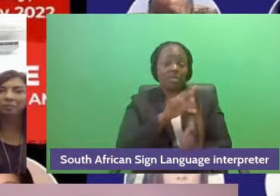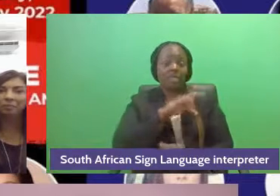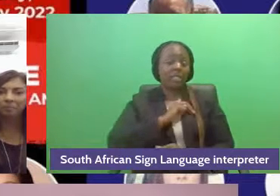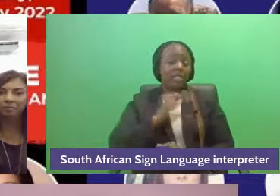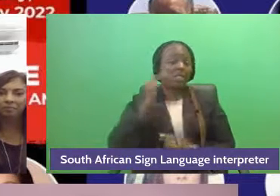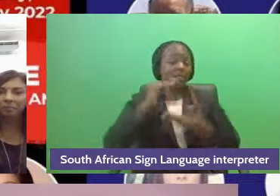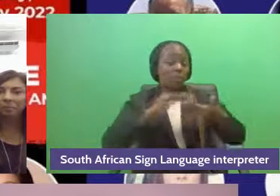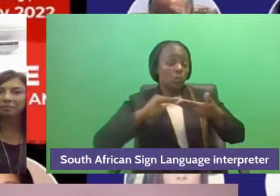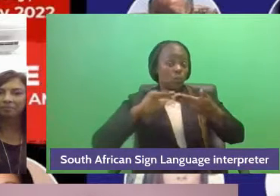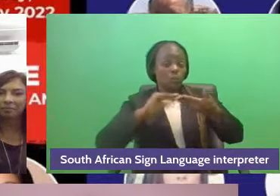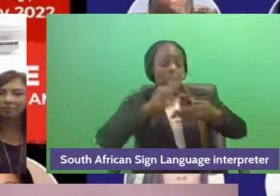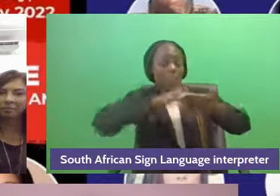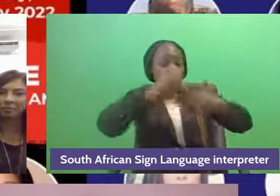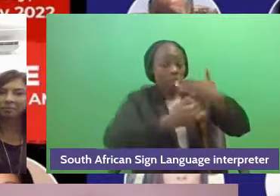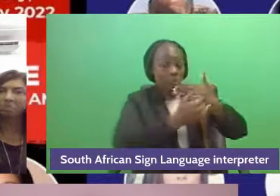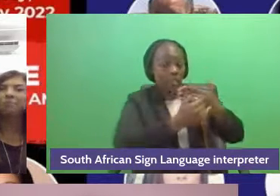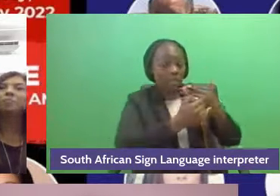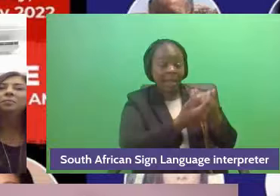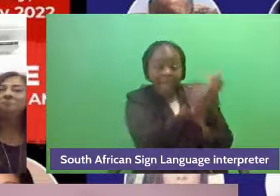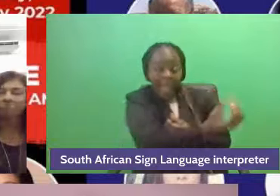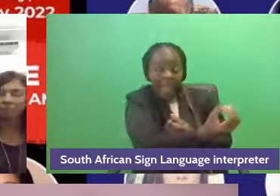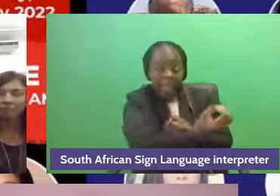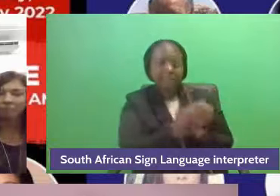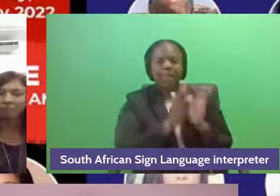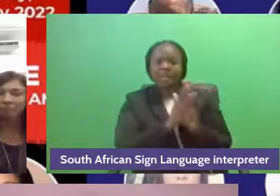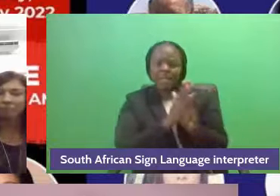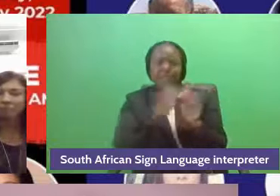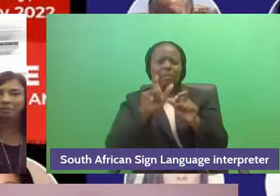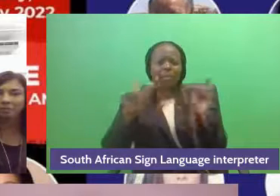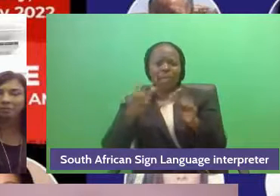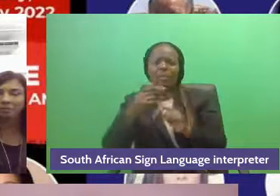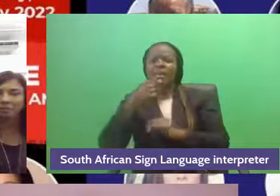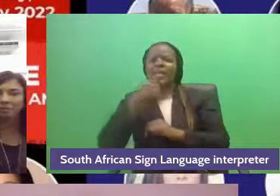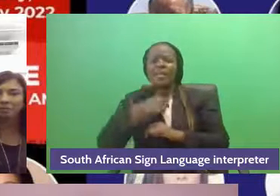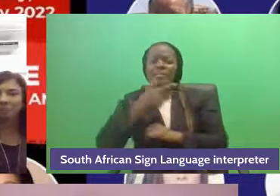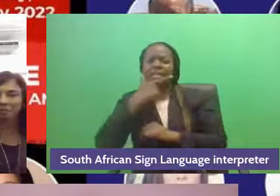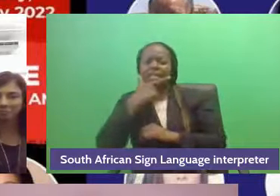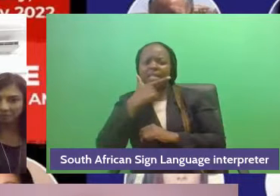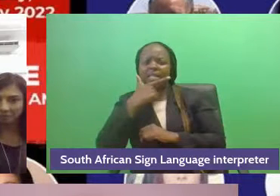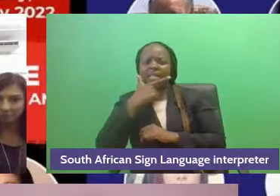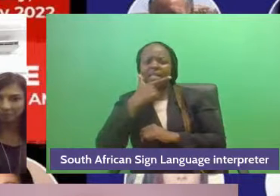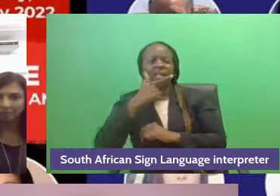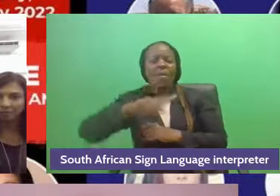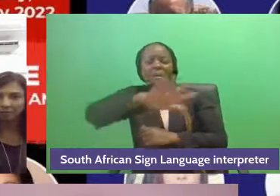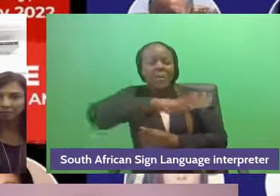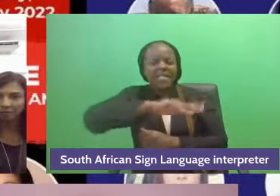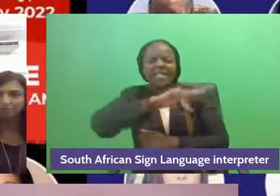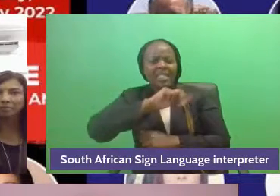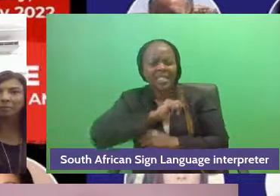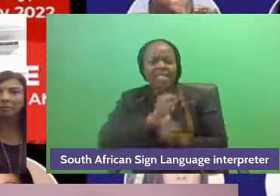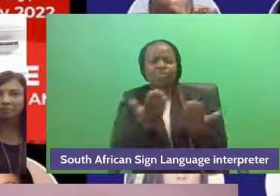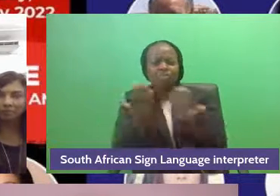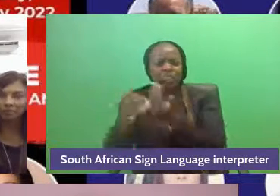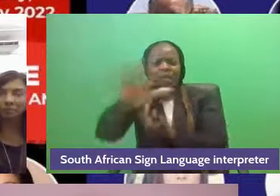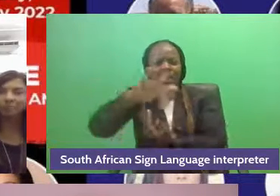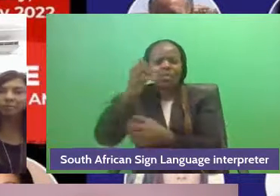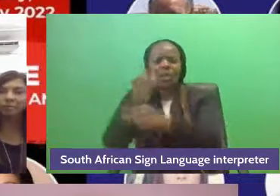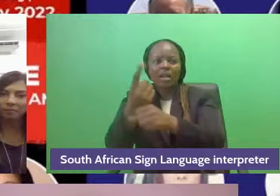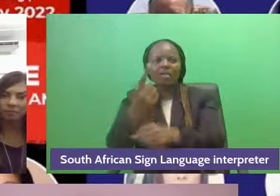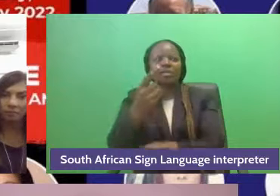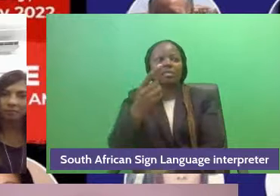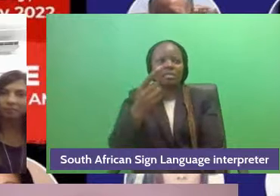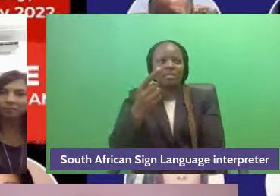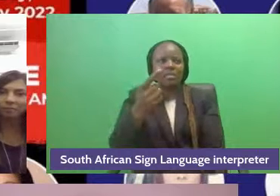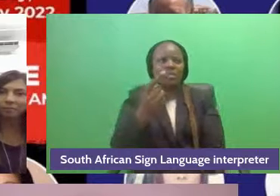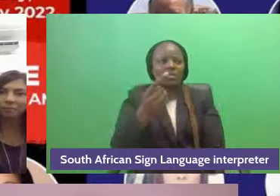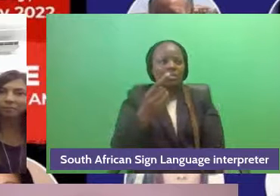something, let them include the queer people organizations in KZN, in Gauteng, in wherever. As